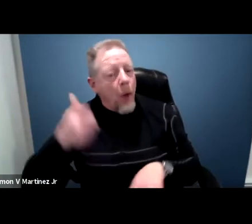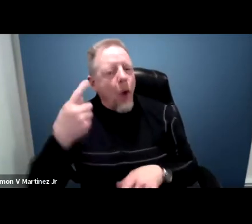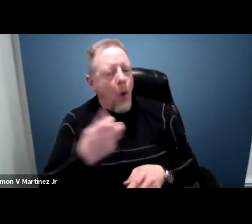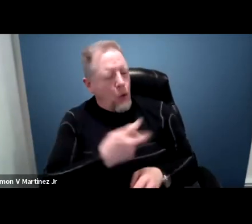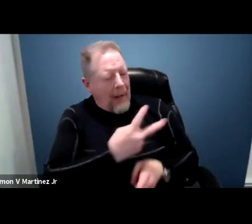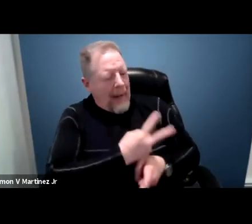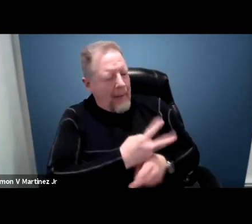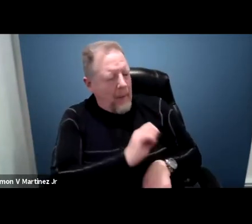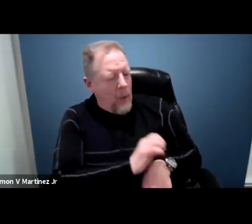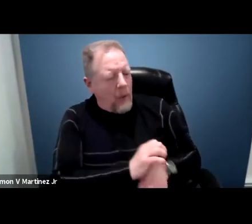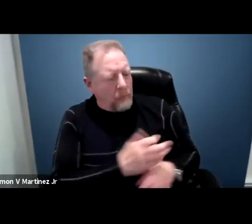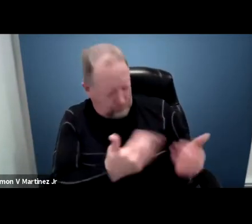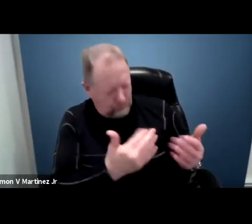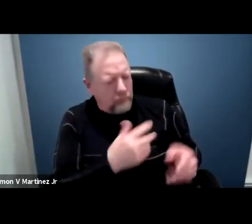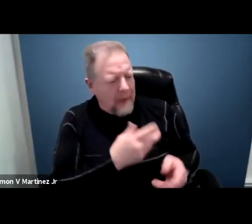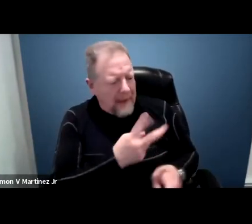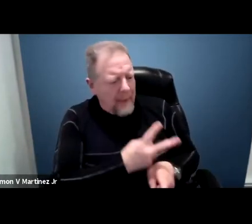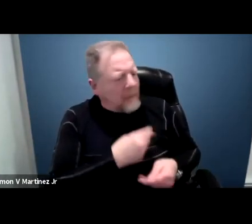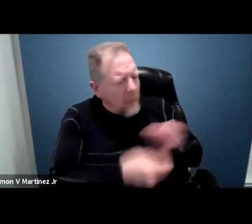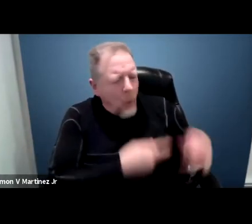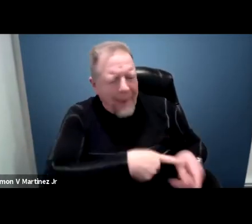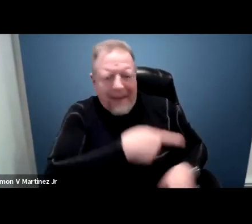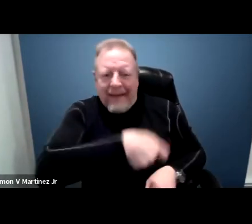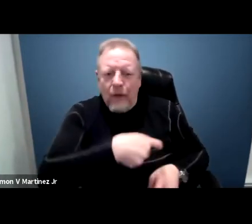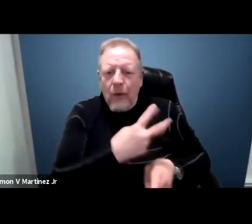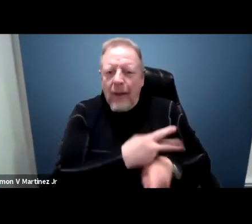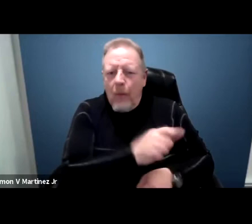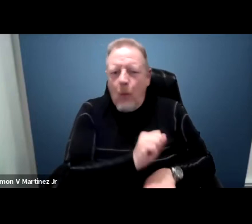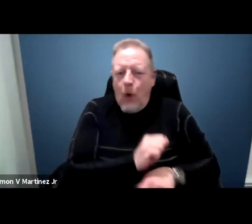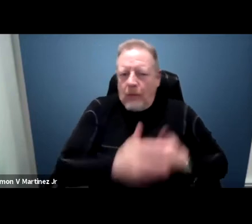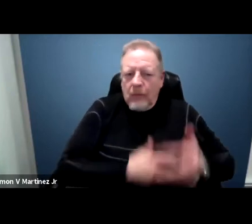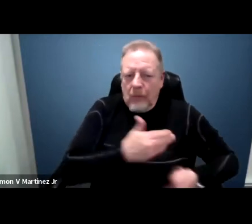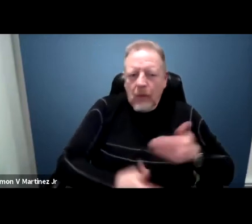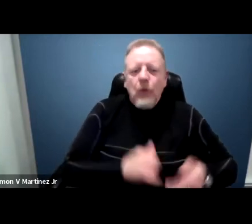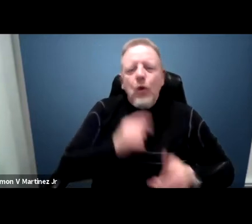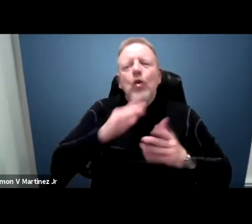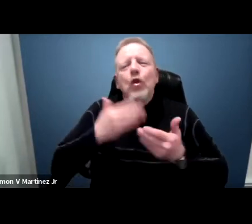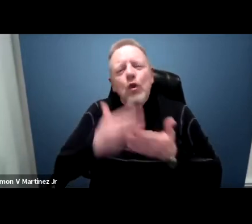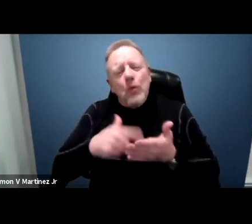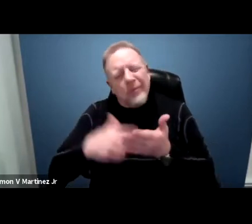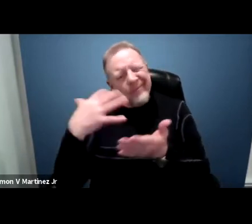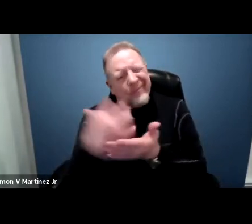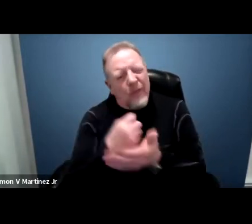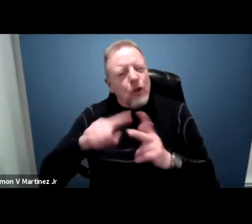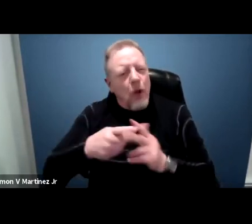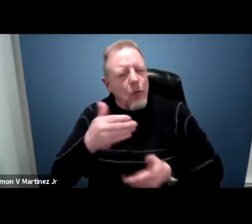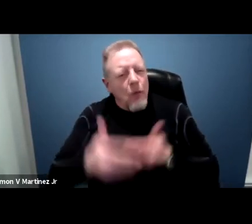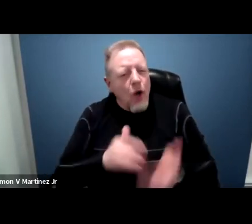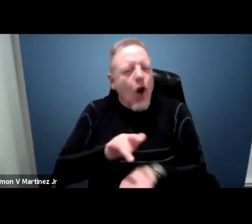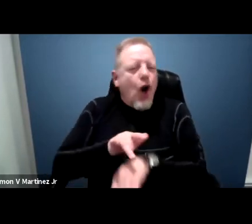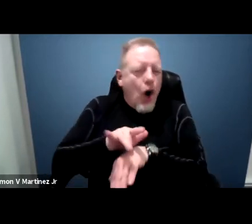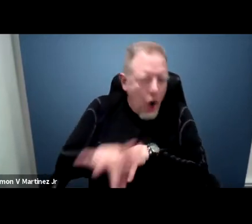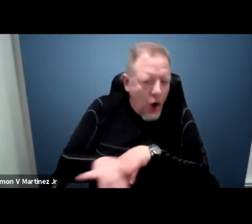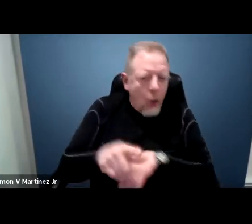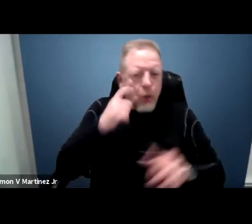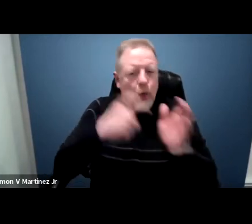employee and work with them. So it is really good to start the process as early as you can, so as soon as you start to